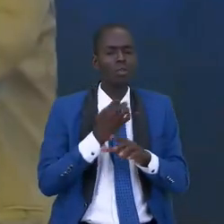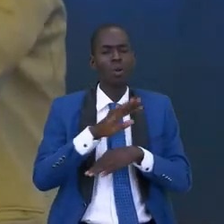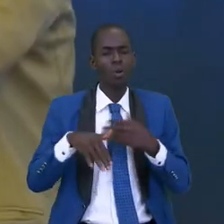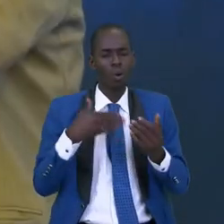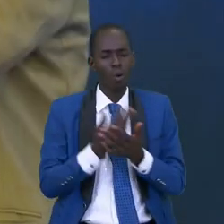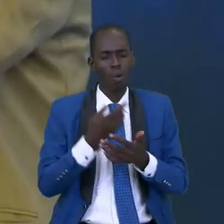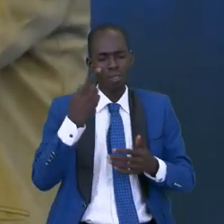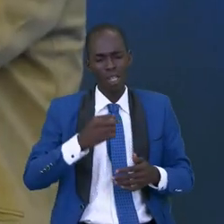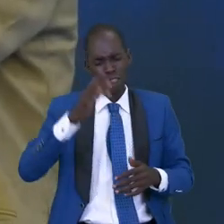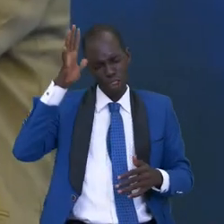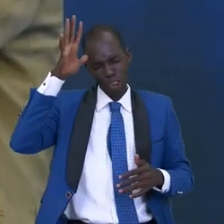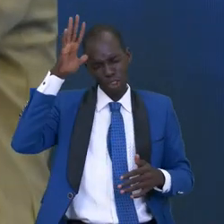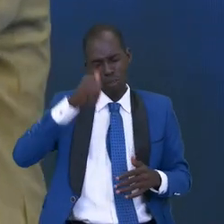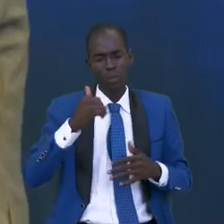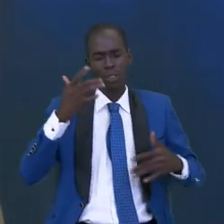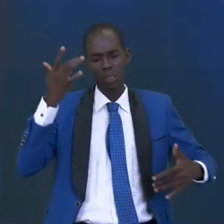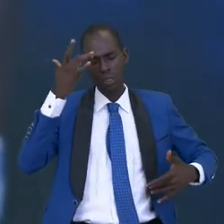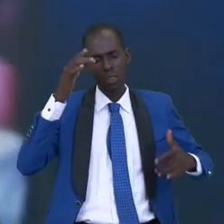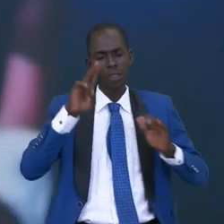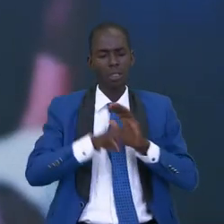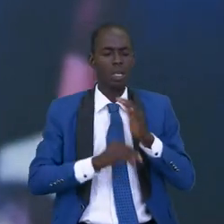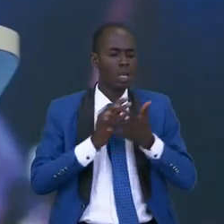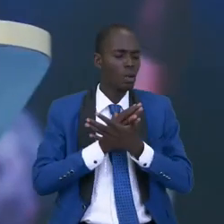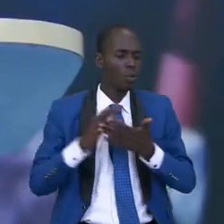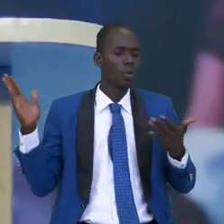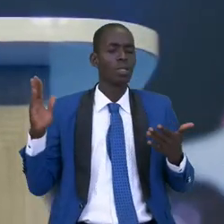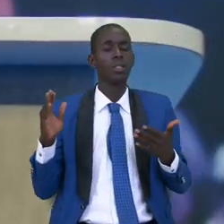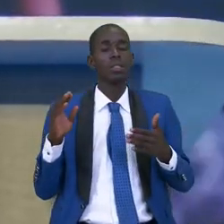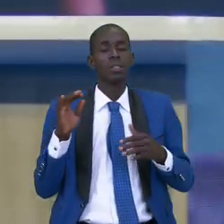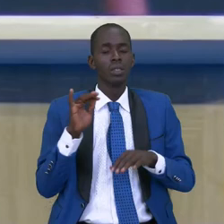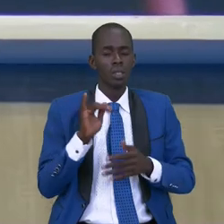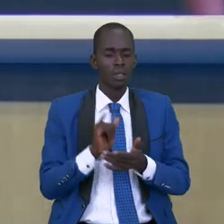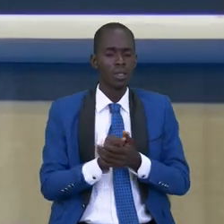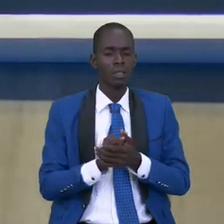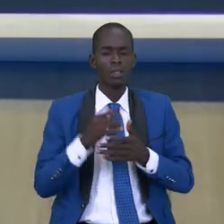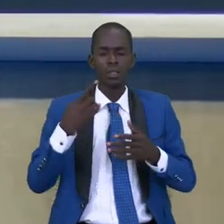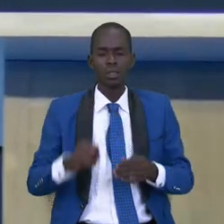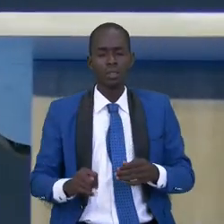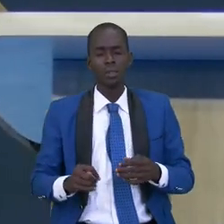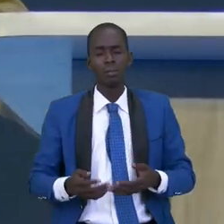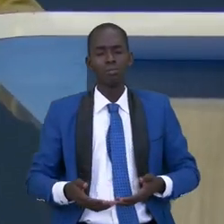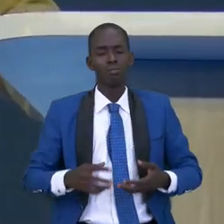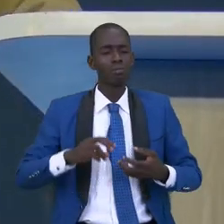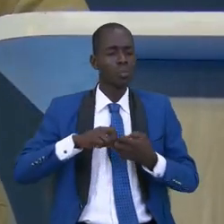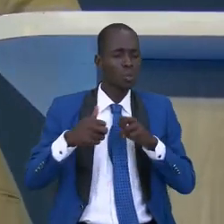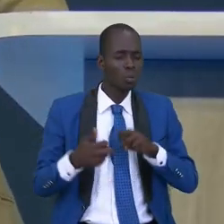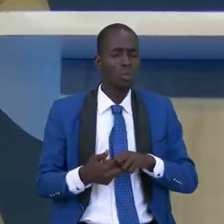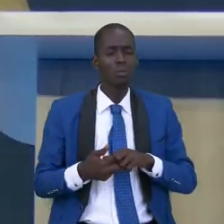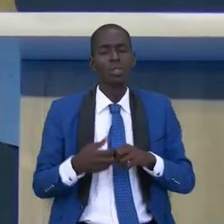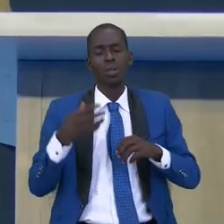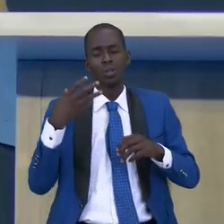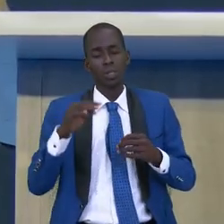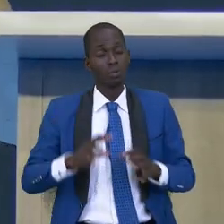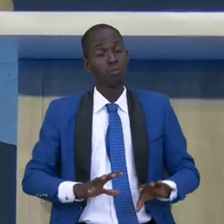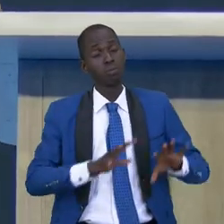incurable diseases away. I pray that the mountain of incurable infirmity that have